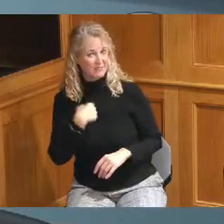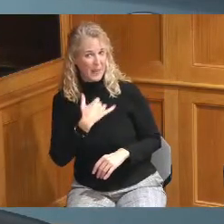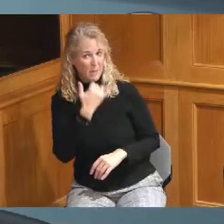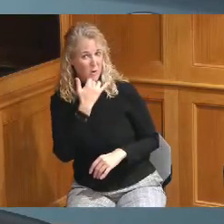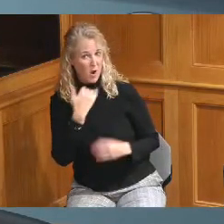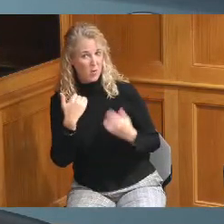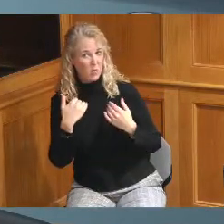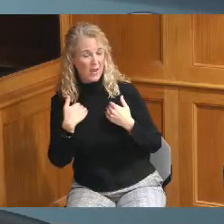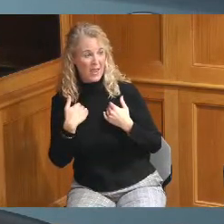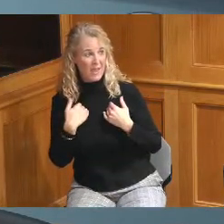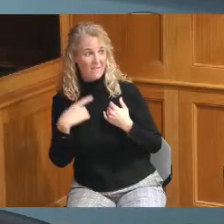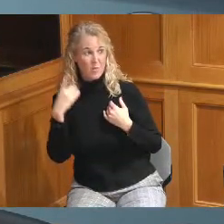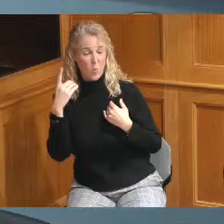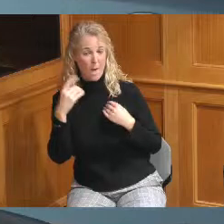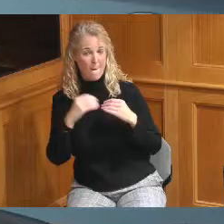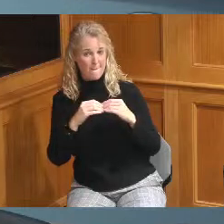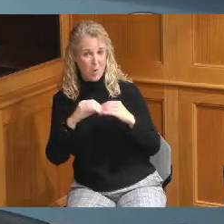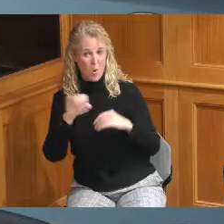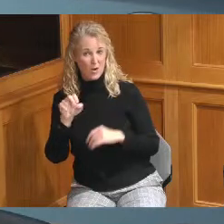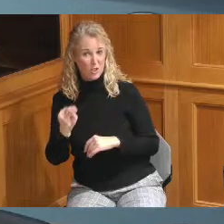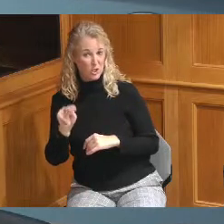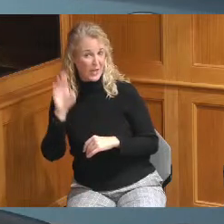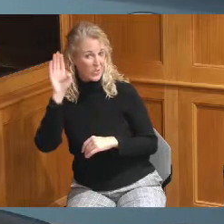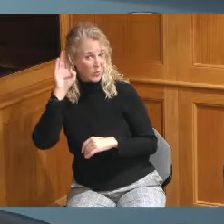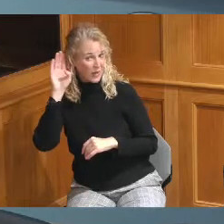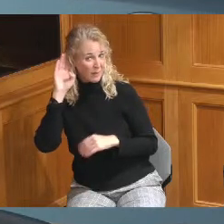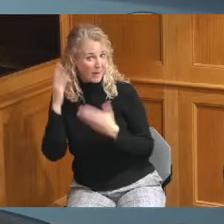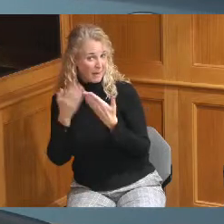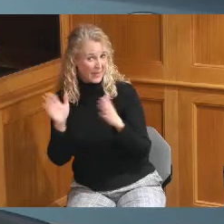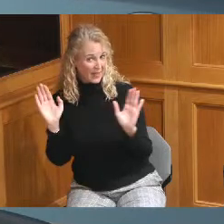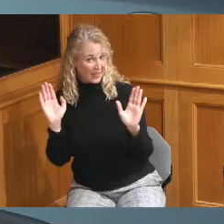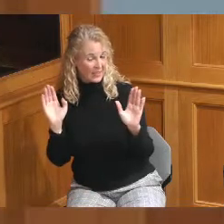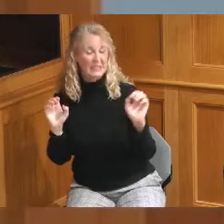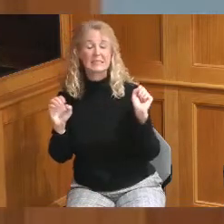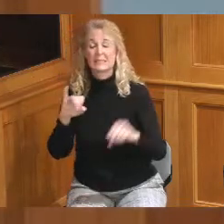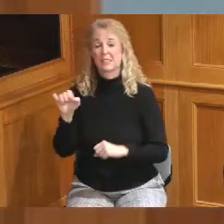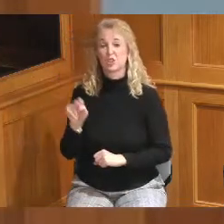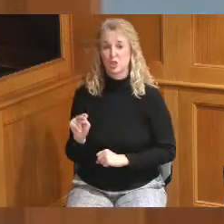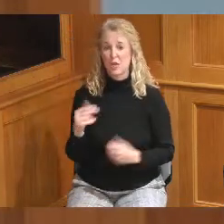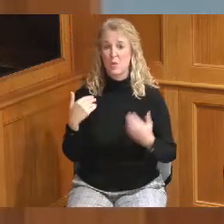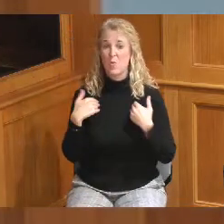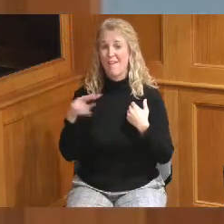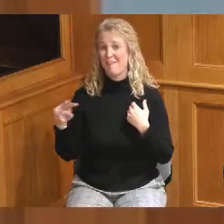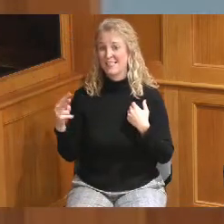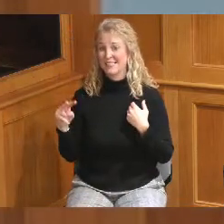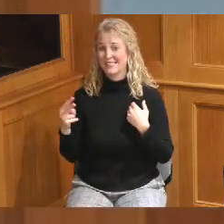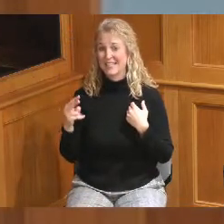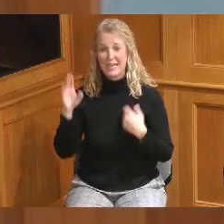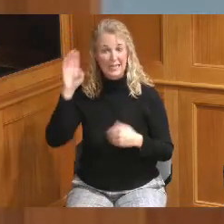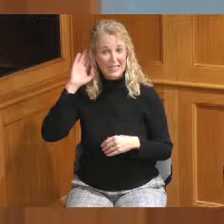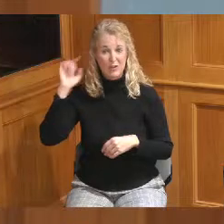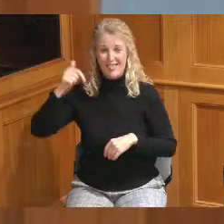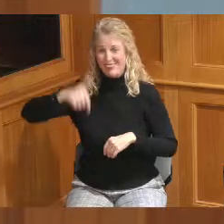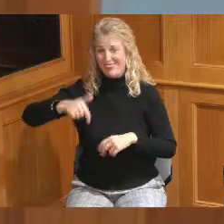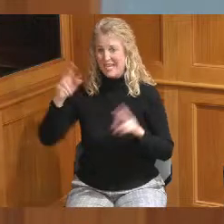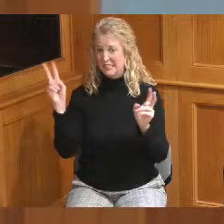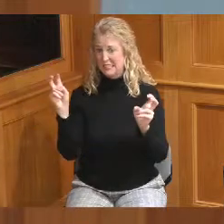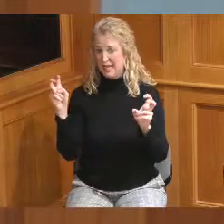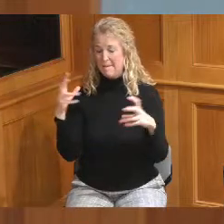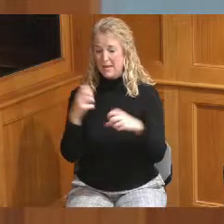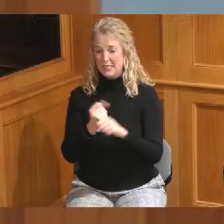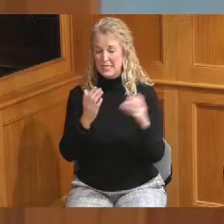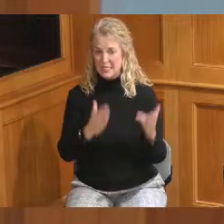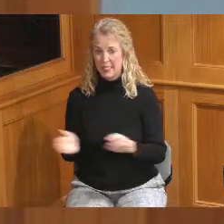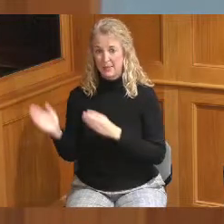one more a public hearing in January on this. I believe? Yes, So- in January, we'll have a second public hearing on this, on the